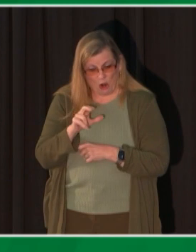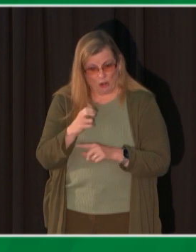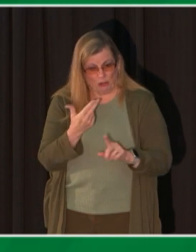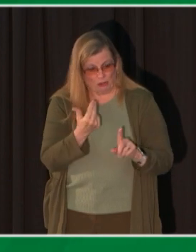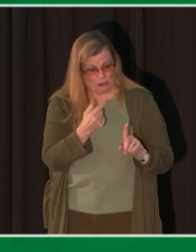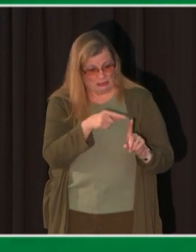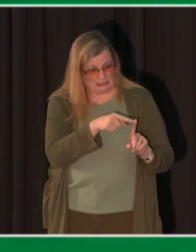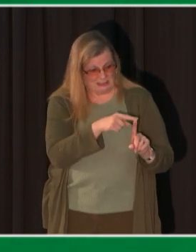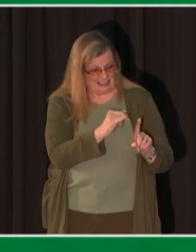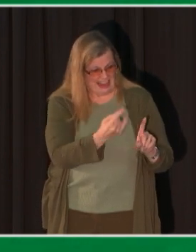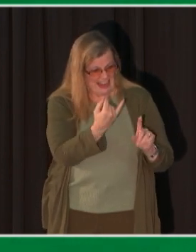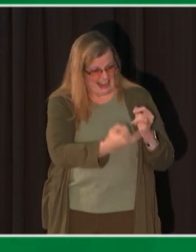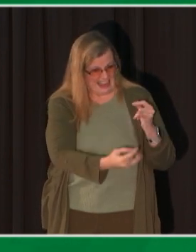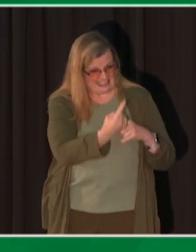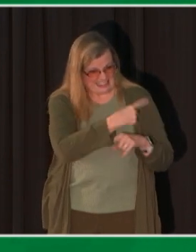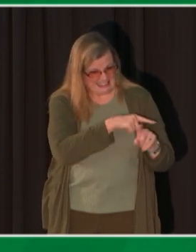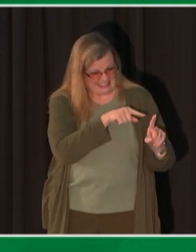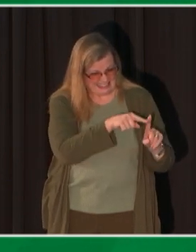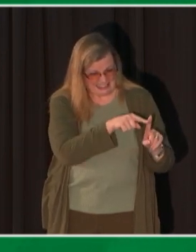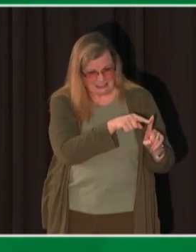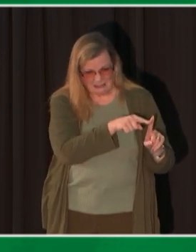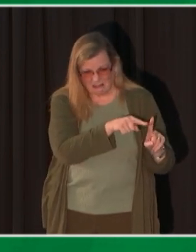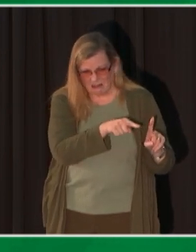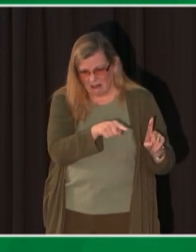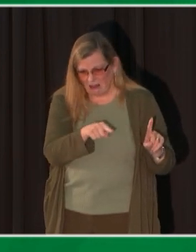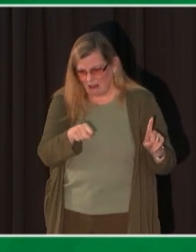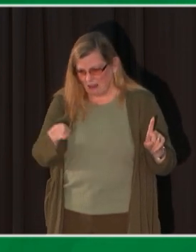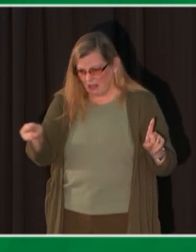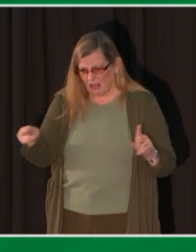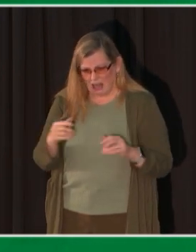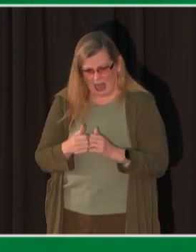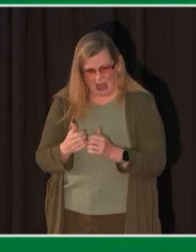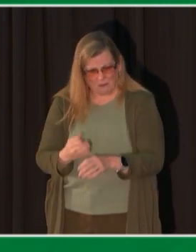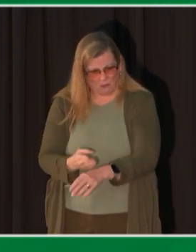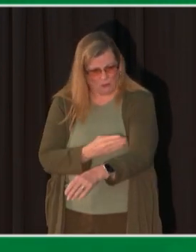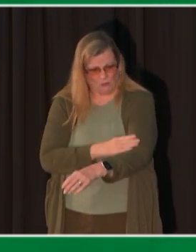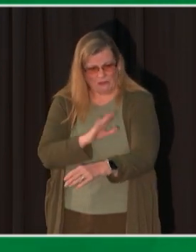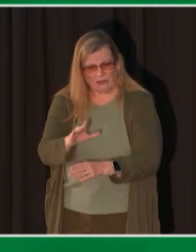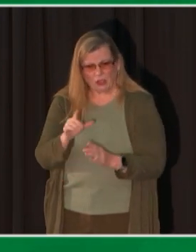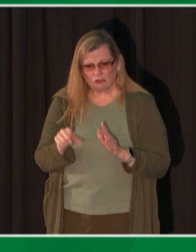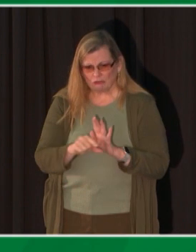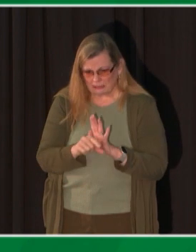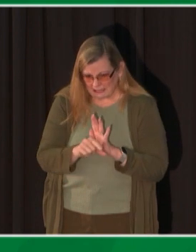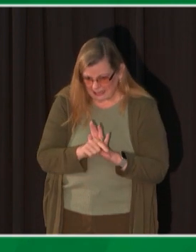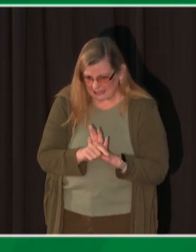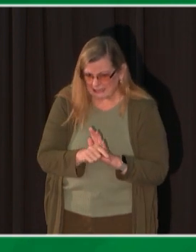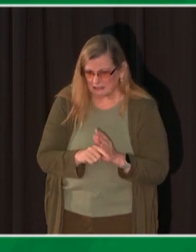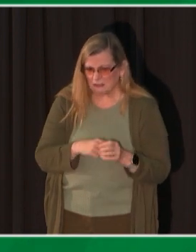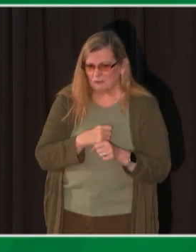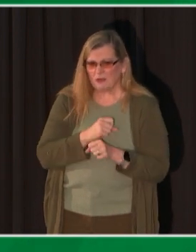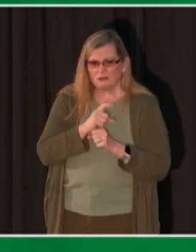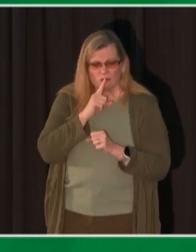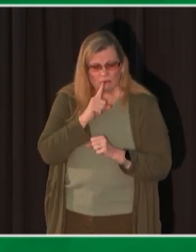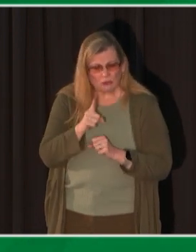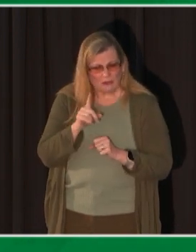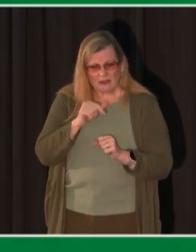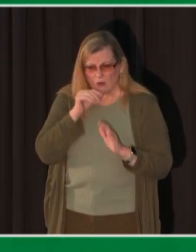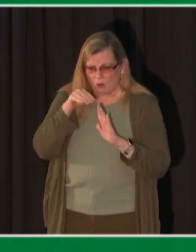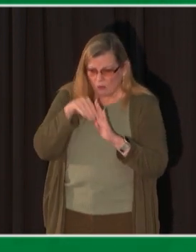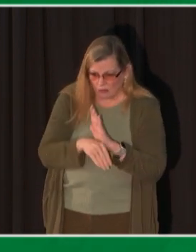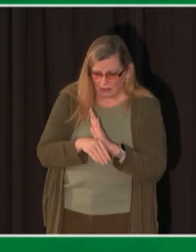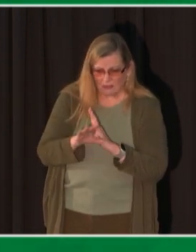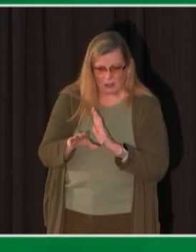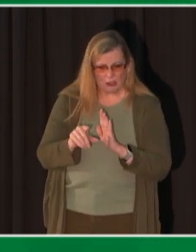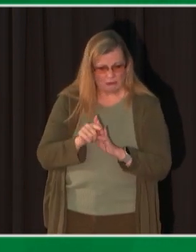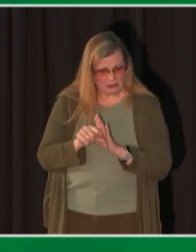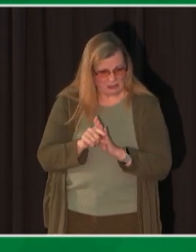have an opportunity now to continue to improve their grade, but should anticipate successful completion of this school year. And for those students